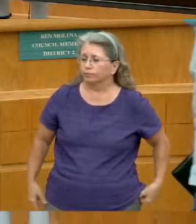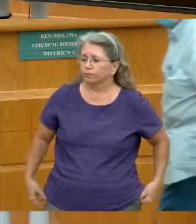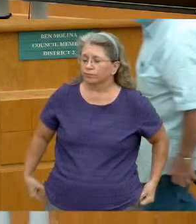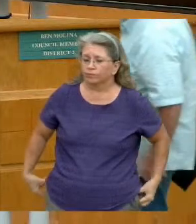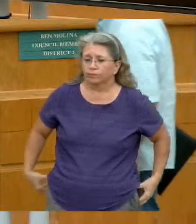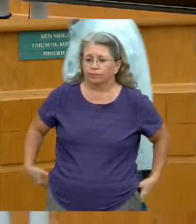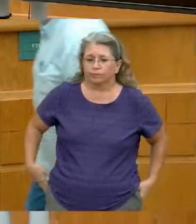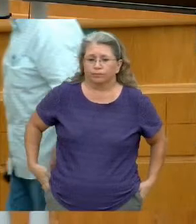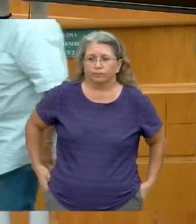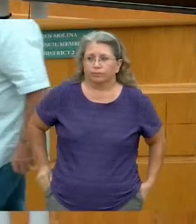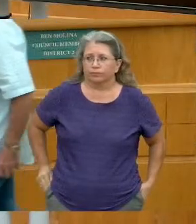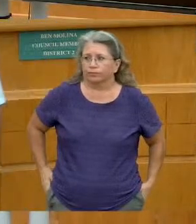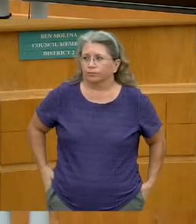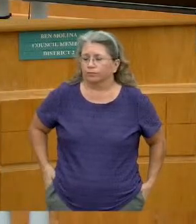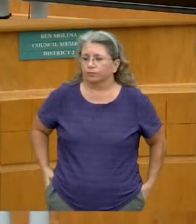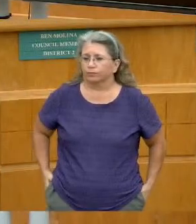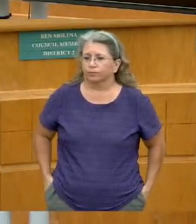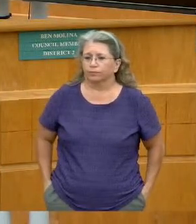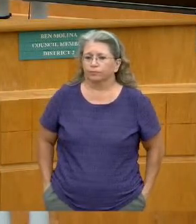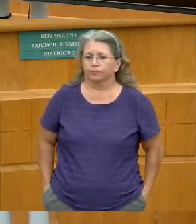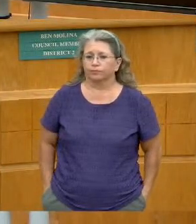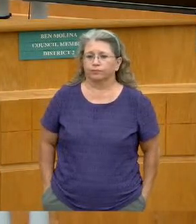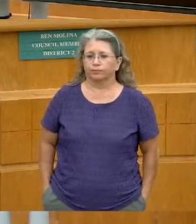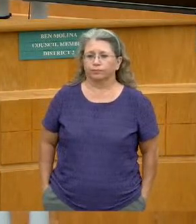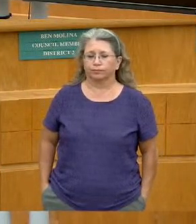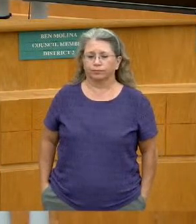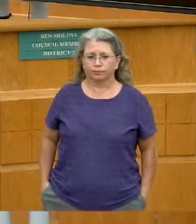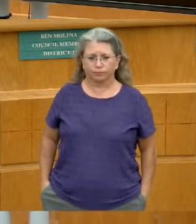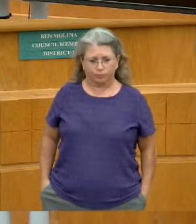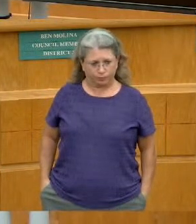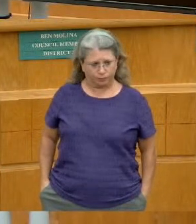Les sigo pidiendo a los residentes que no bajen la guardia y hagan lo